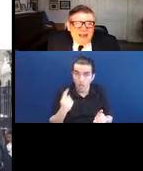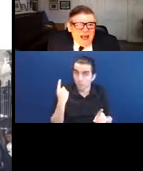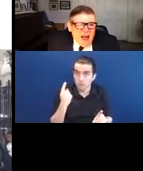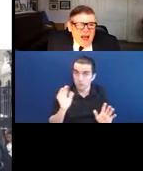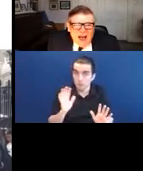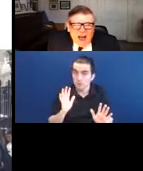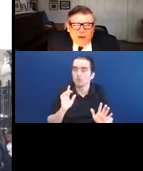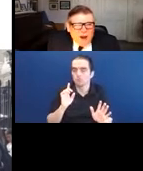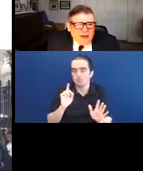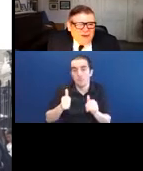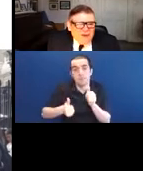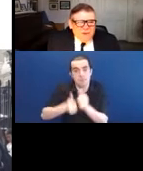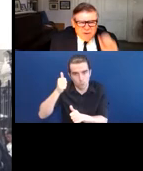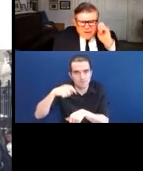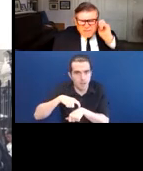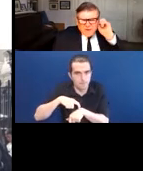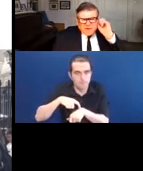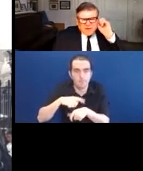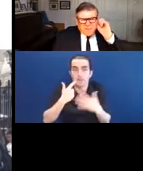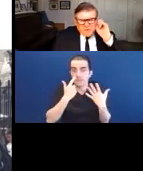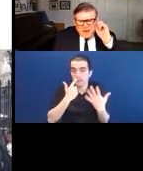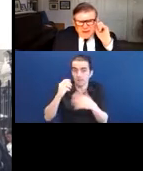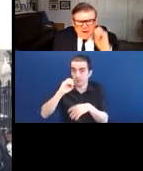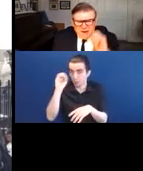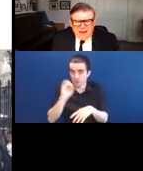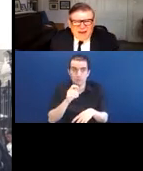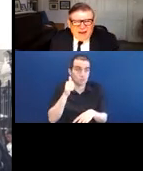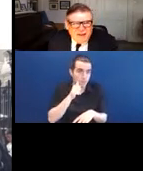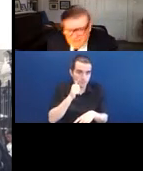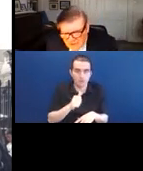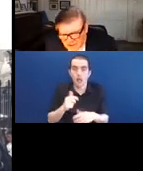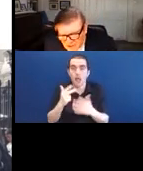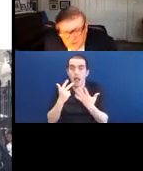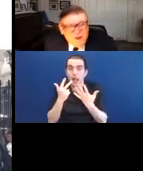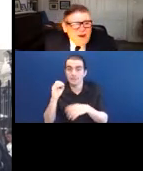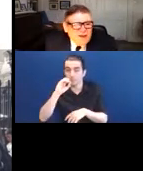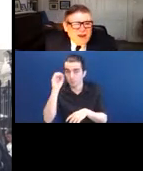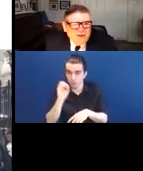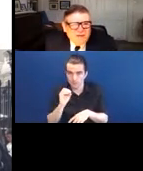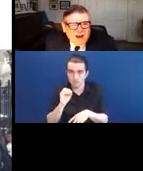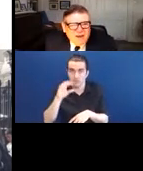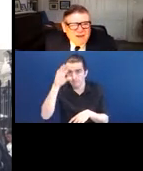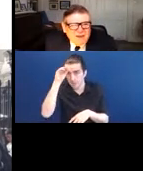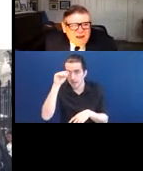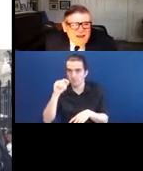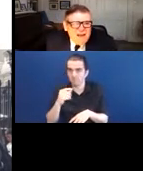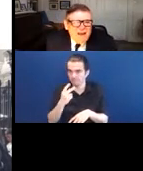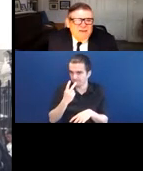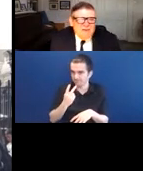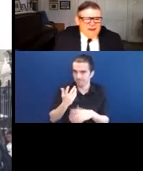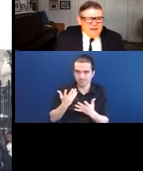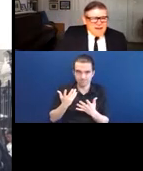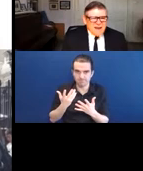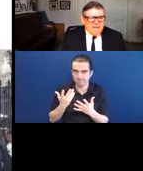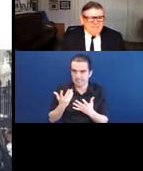Uganda, 1 in 3 women respondents reported experiencing an increase in physical or sexual violence. That's